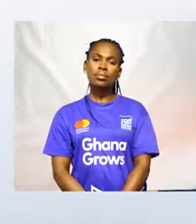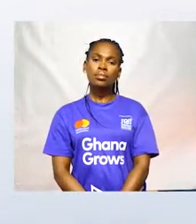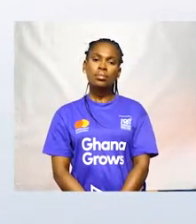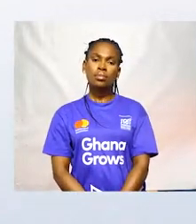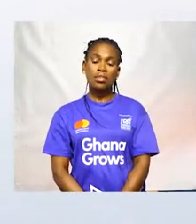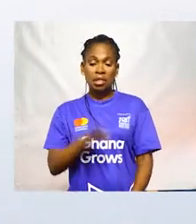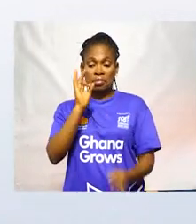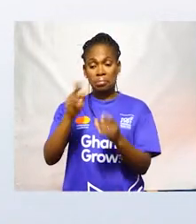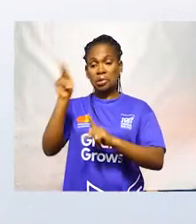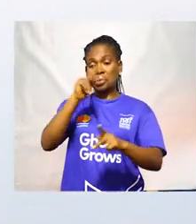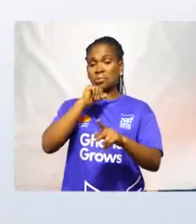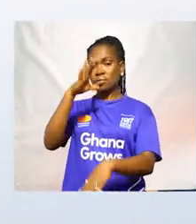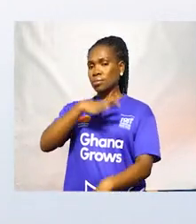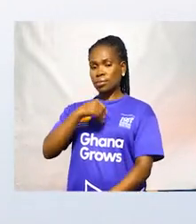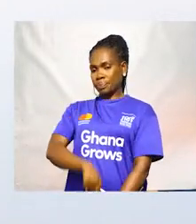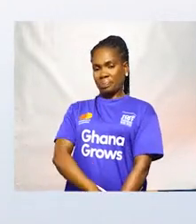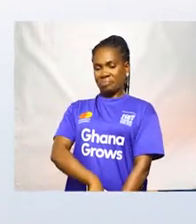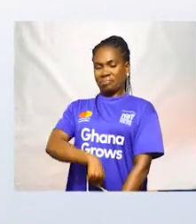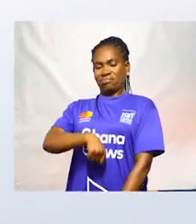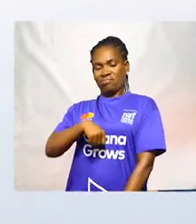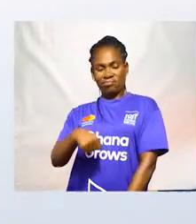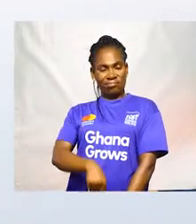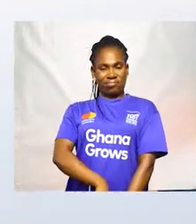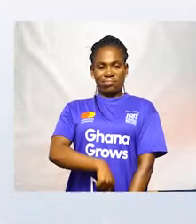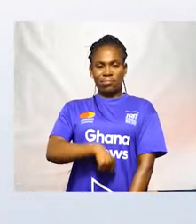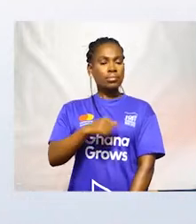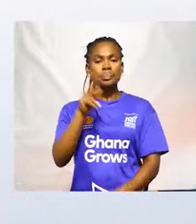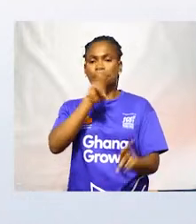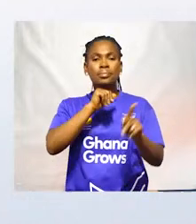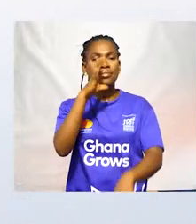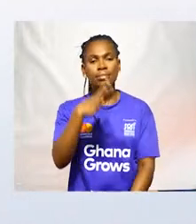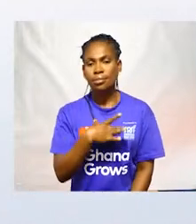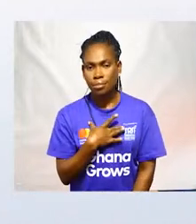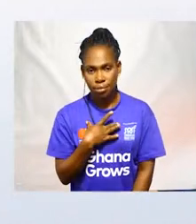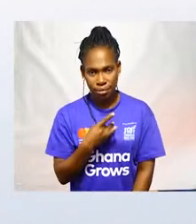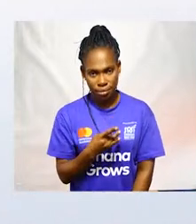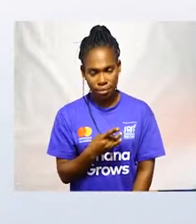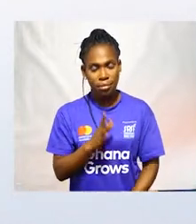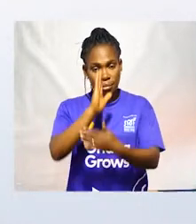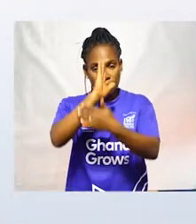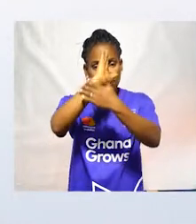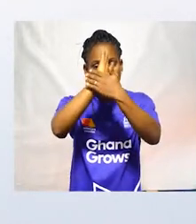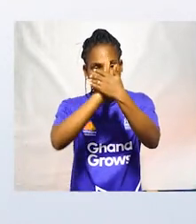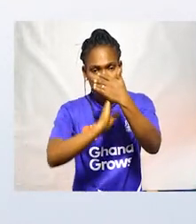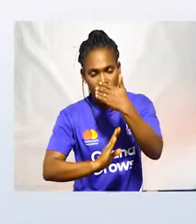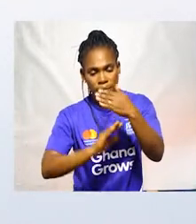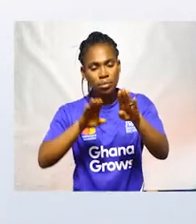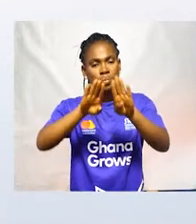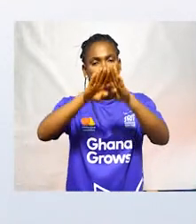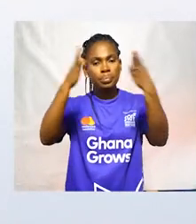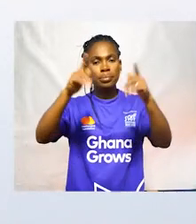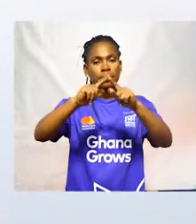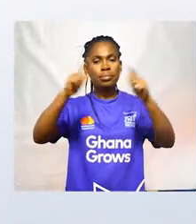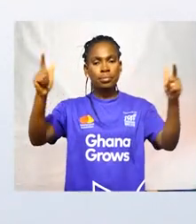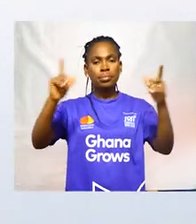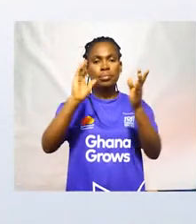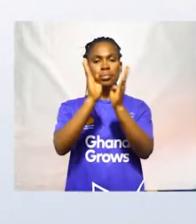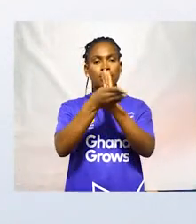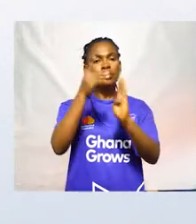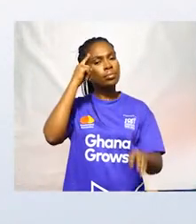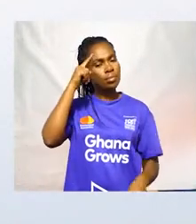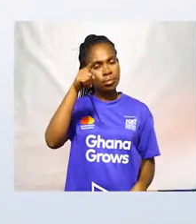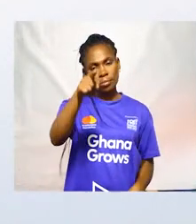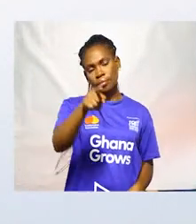of himself around them. So for me, humility opens great doors for you. No matter who